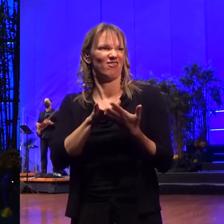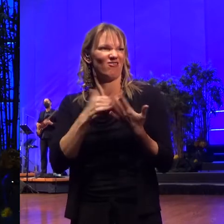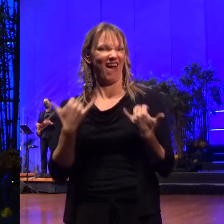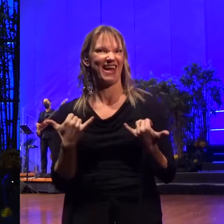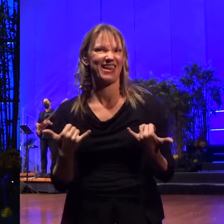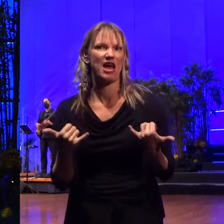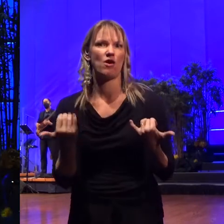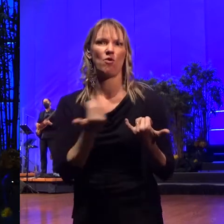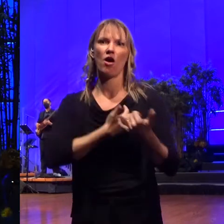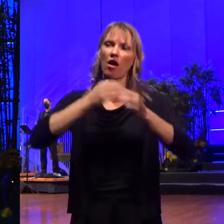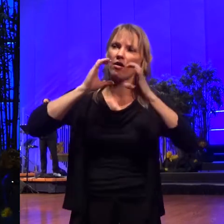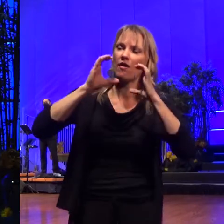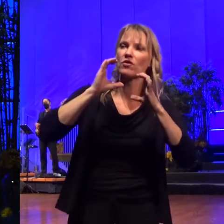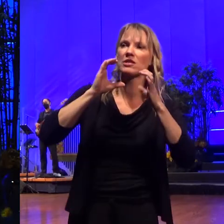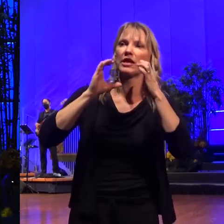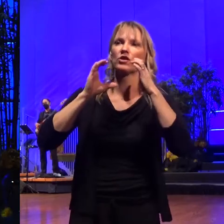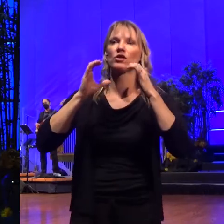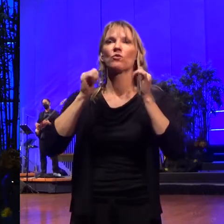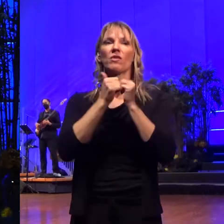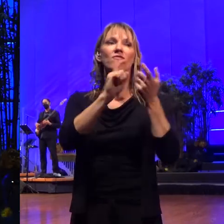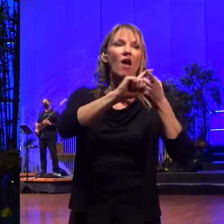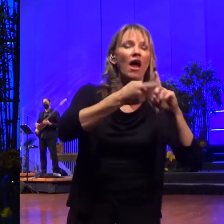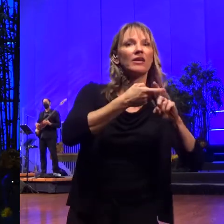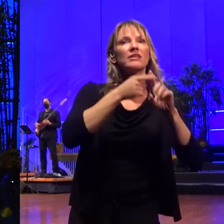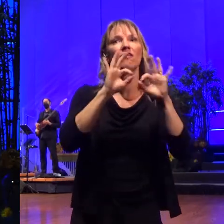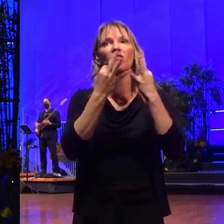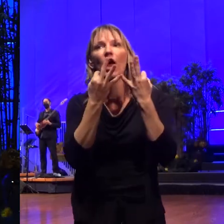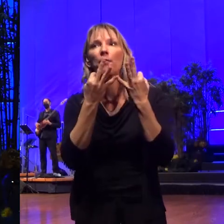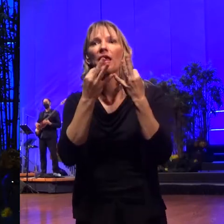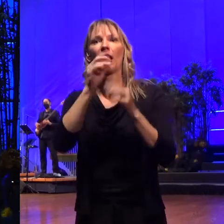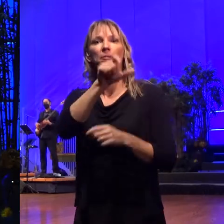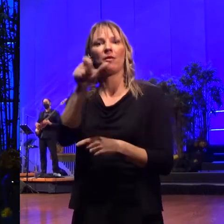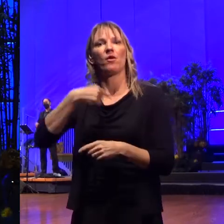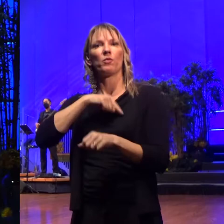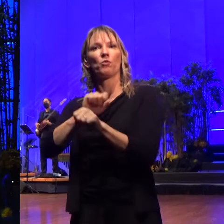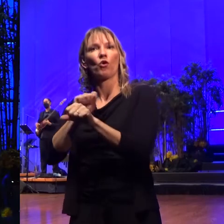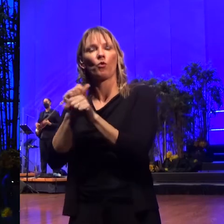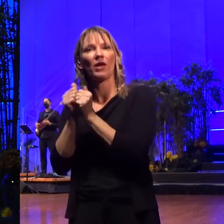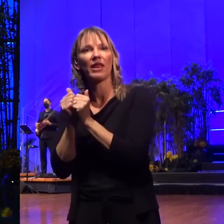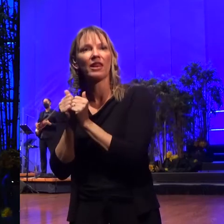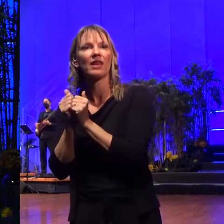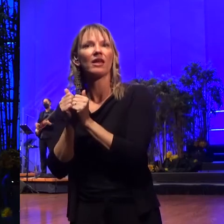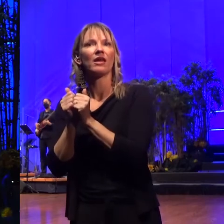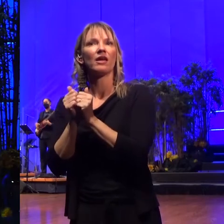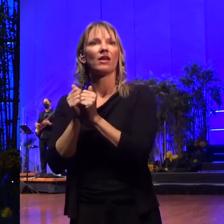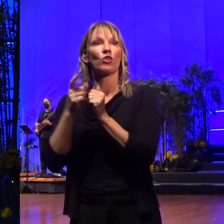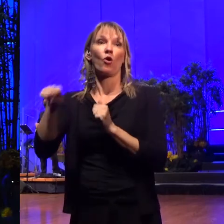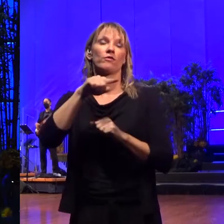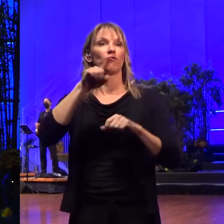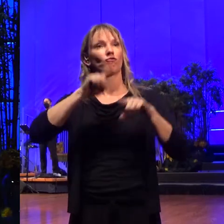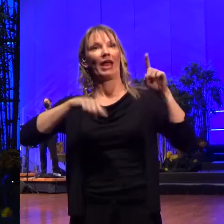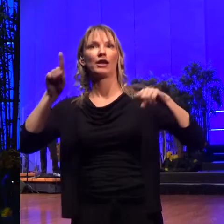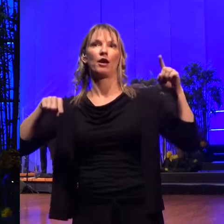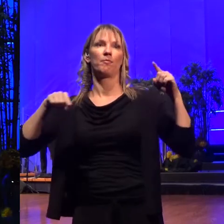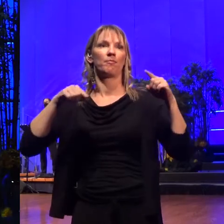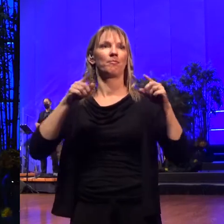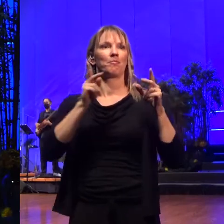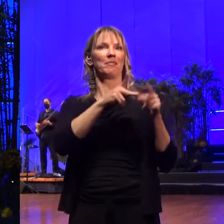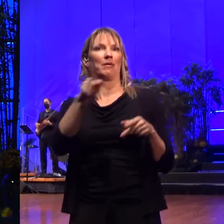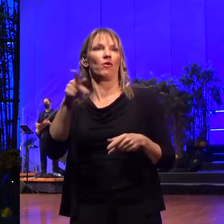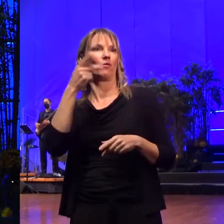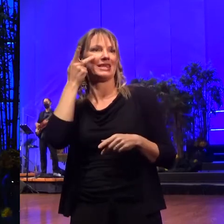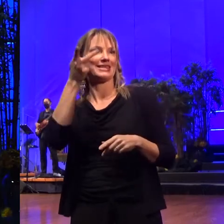our conversations with our friends and our family and our co-workers and those random strangers on Facebook at